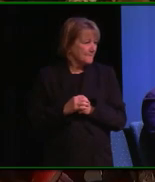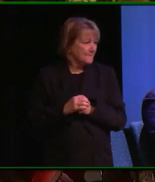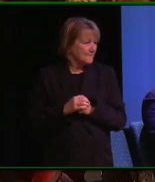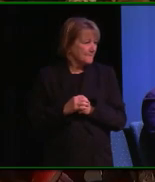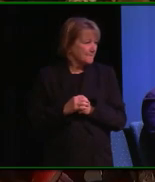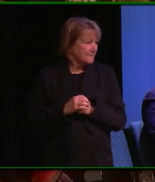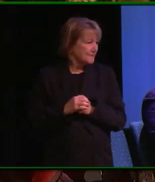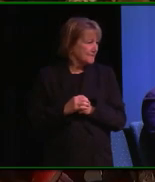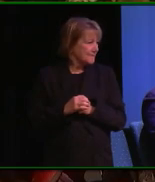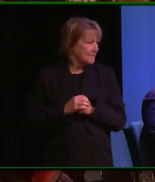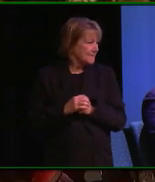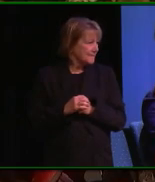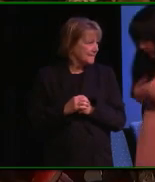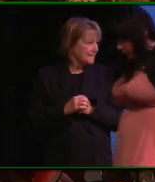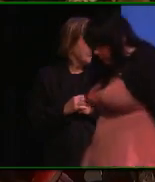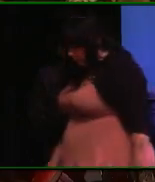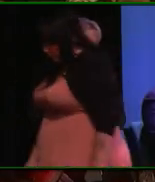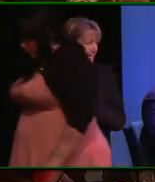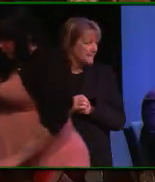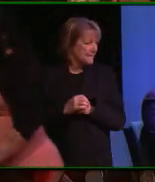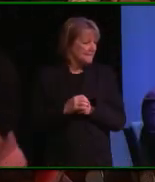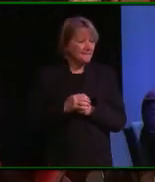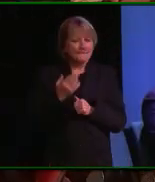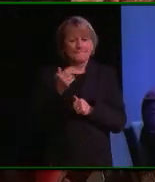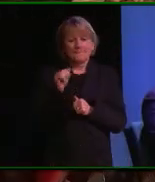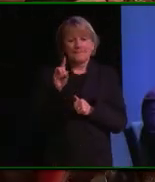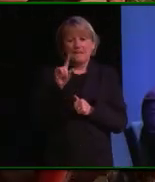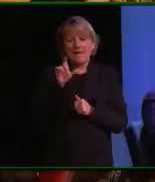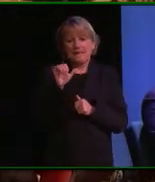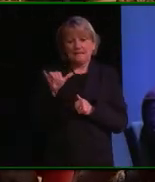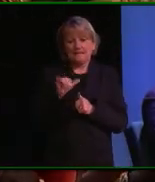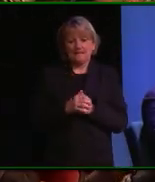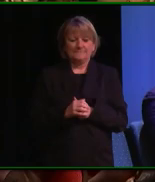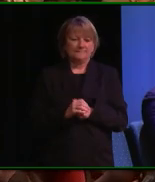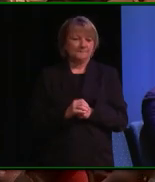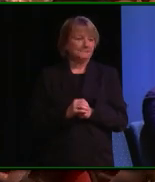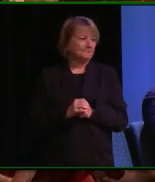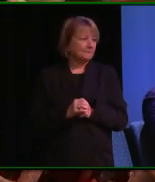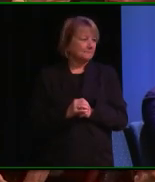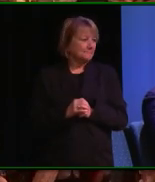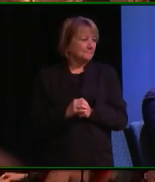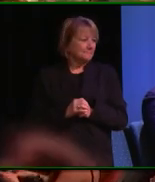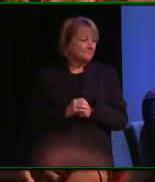<What's your picture? laughs> Hadley Hunt.